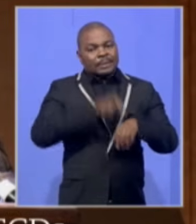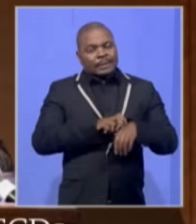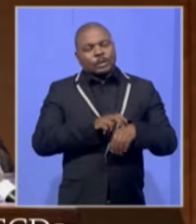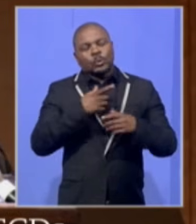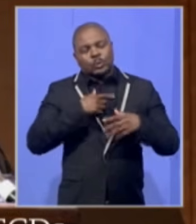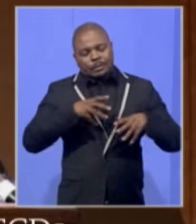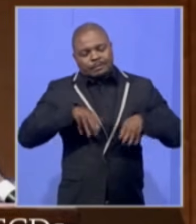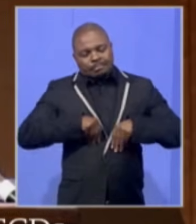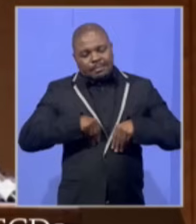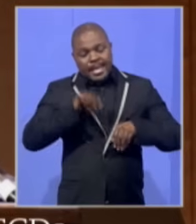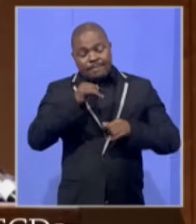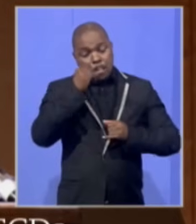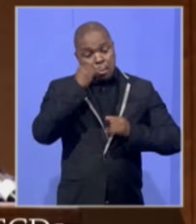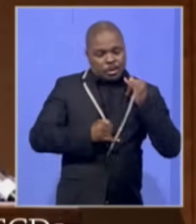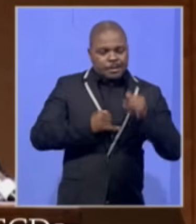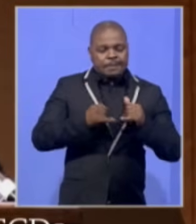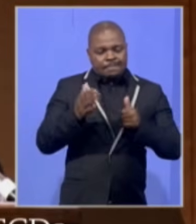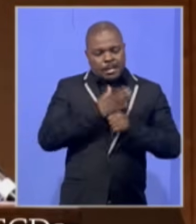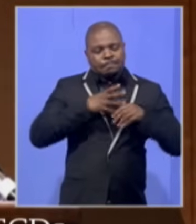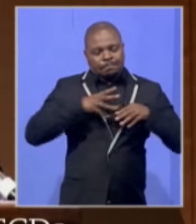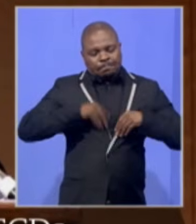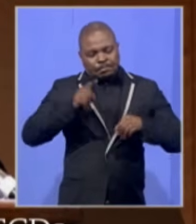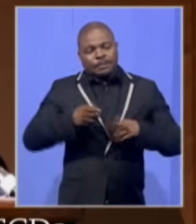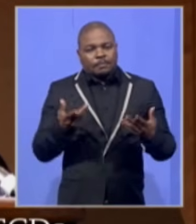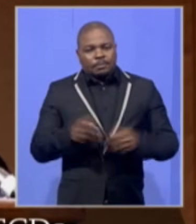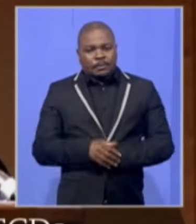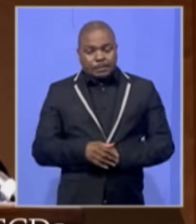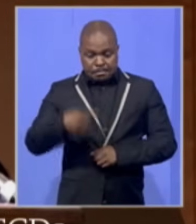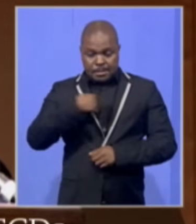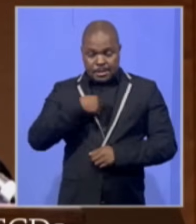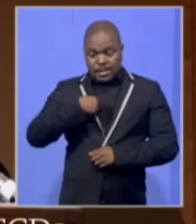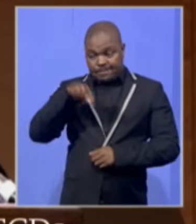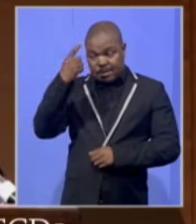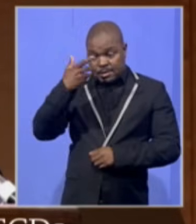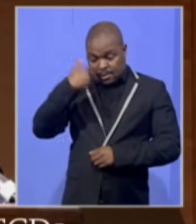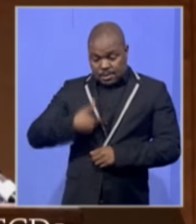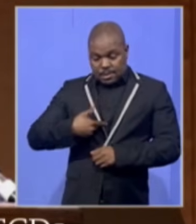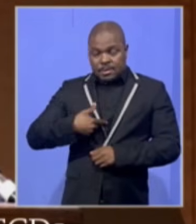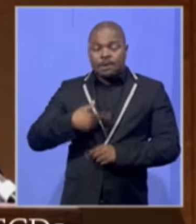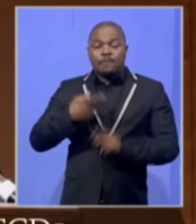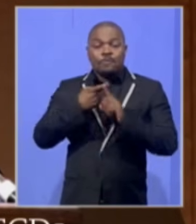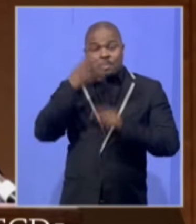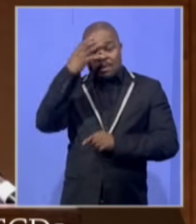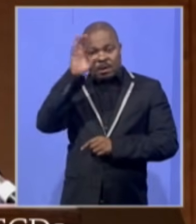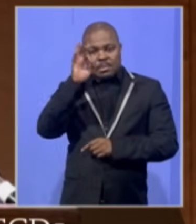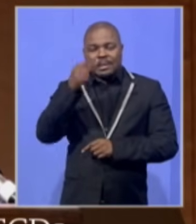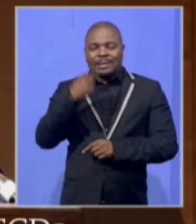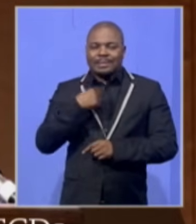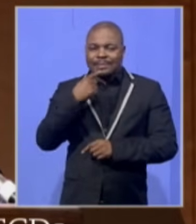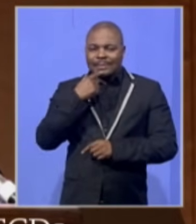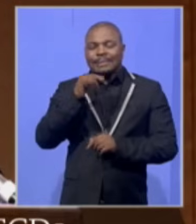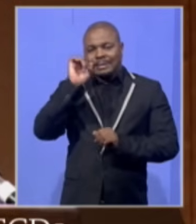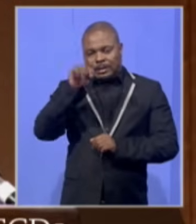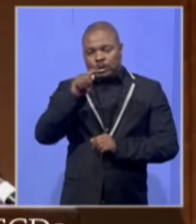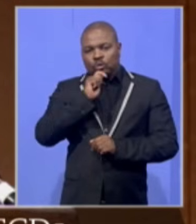made mistakes, and I'm the first in government to admit that we made a